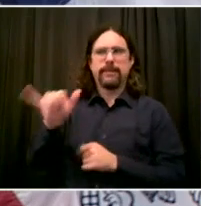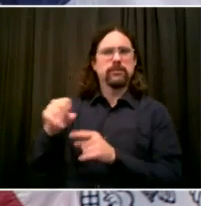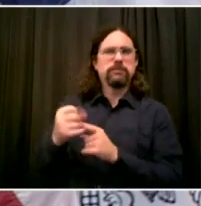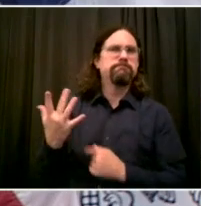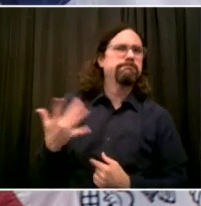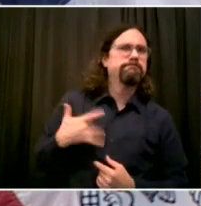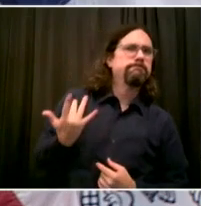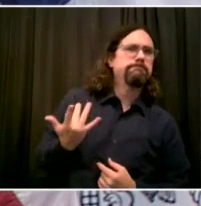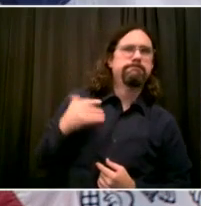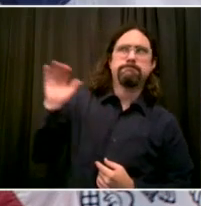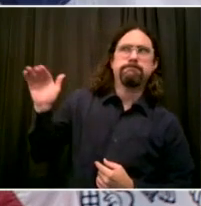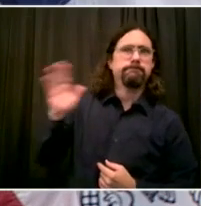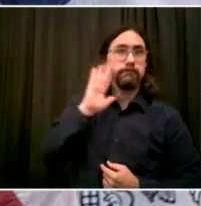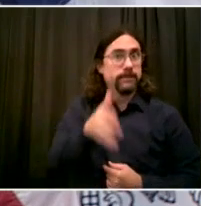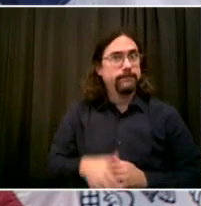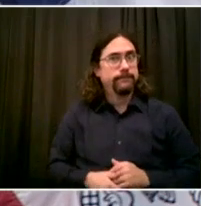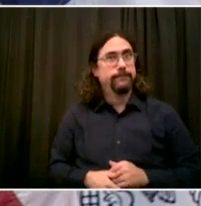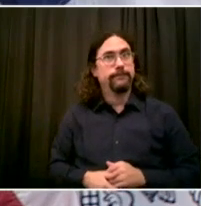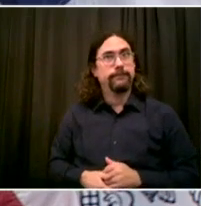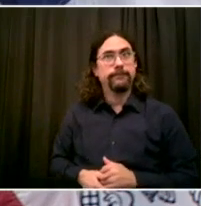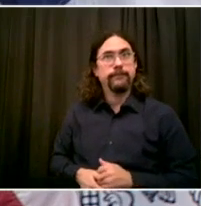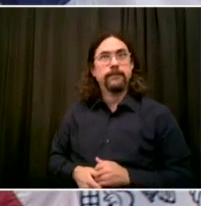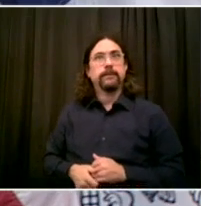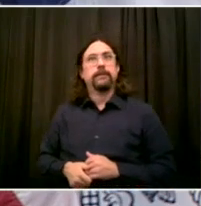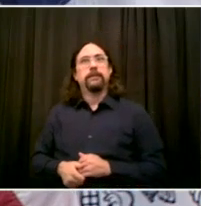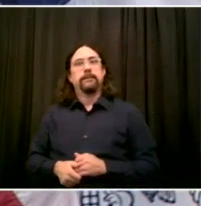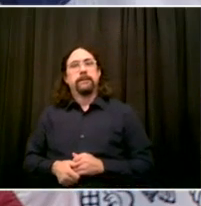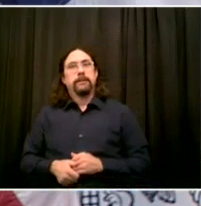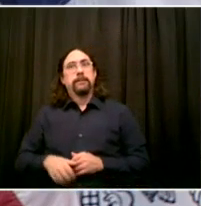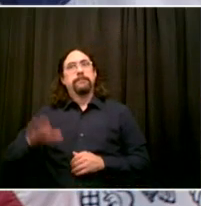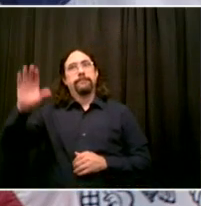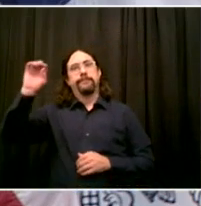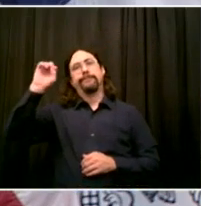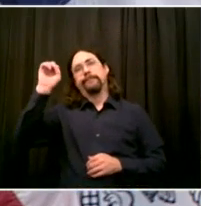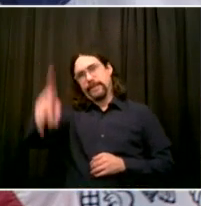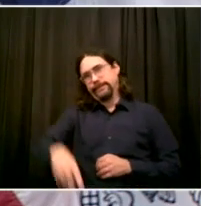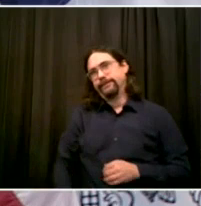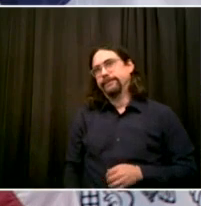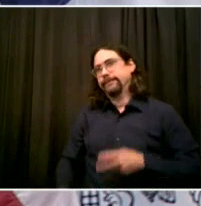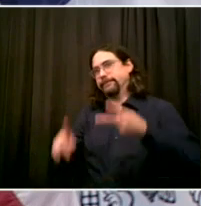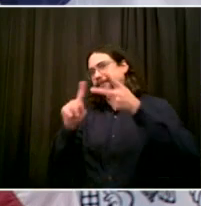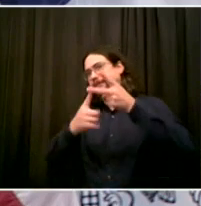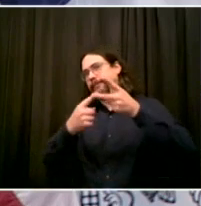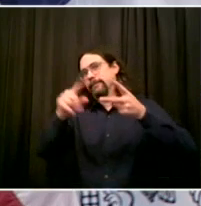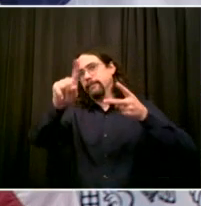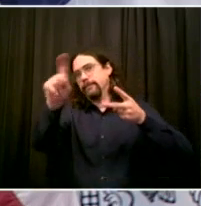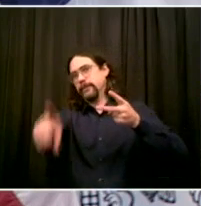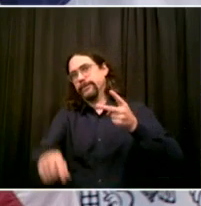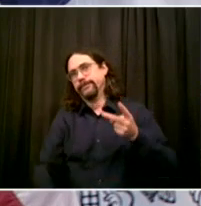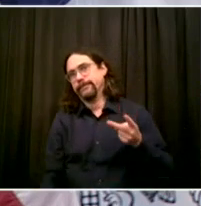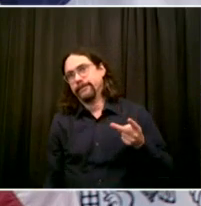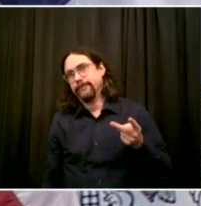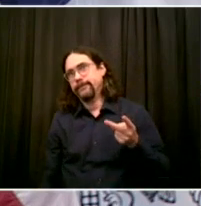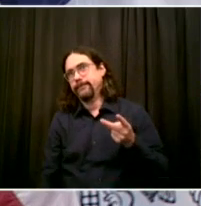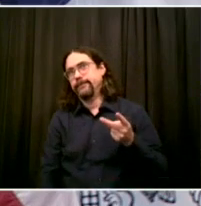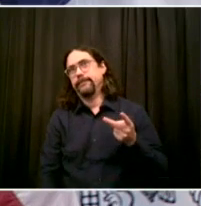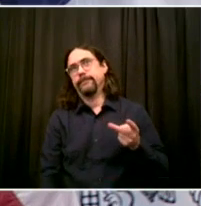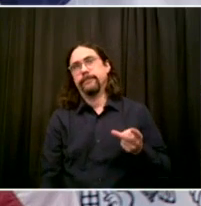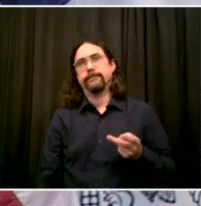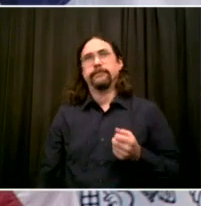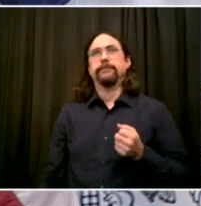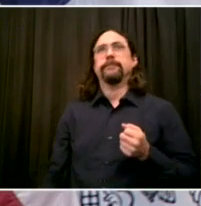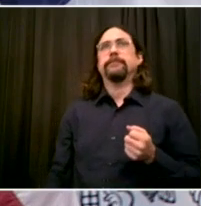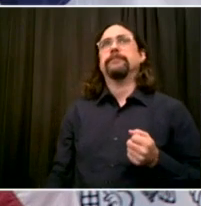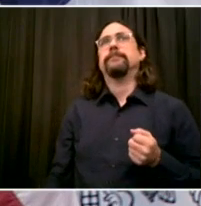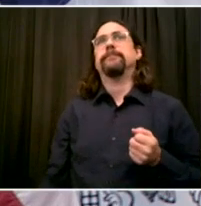Okay. I wanted to ask something about the Europe announcement. Vicky Bean has